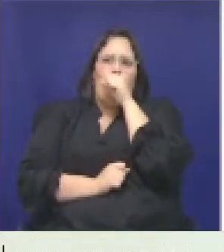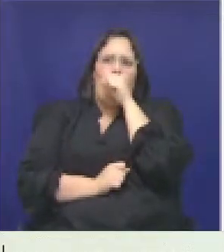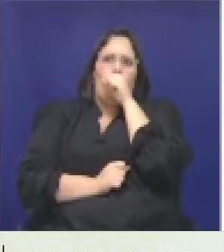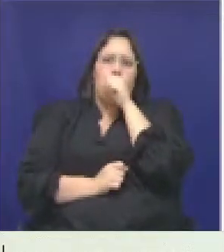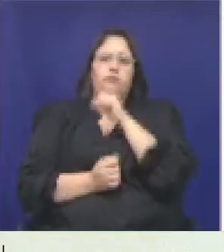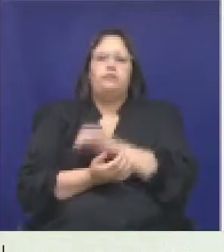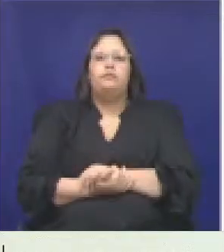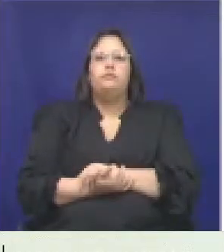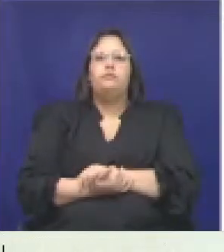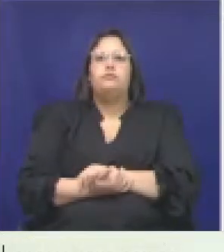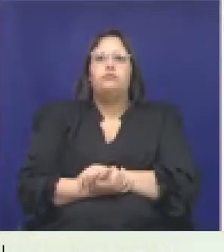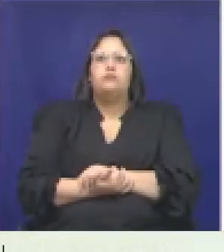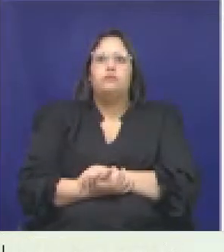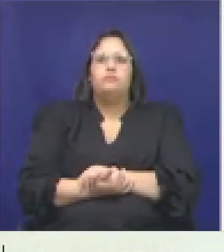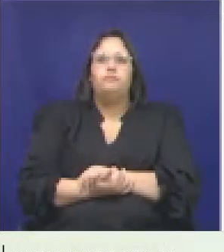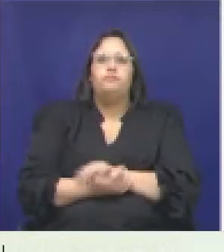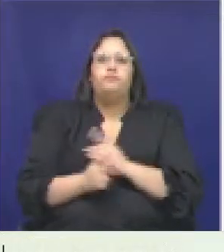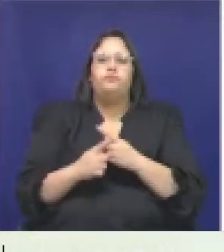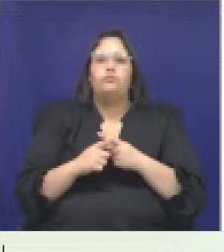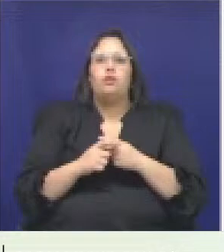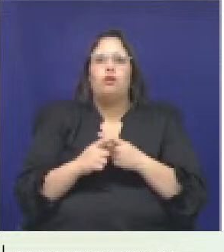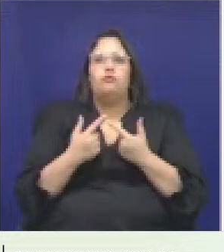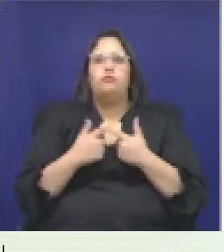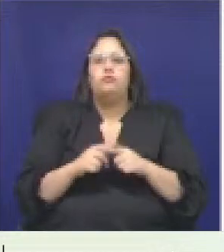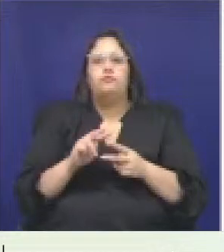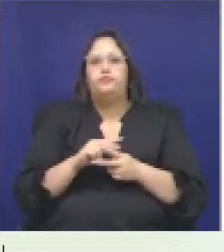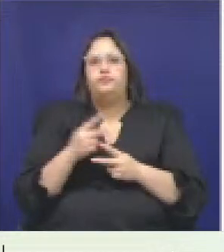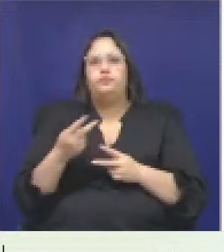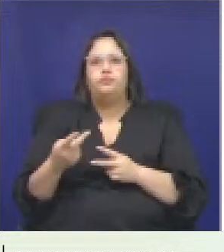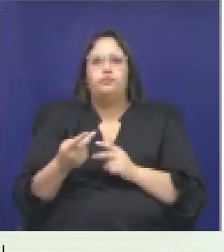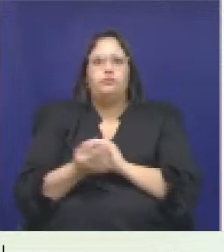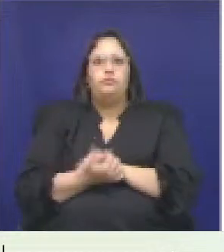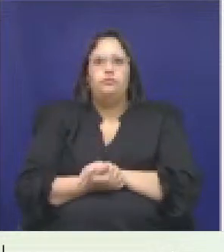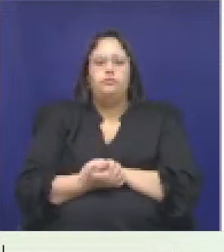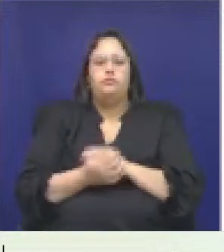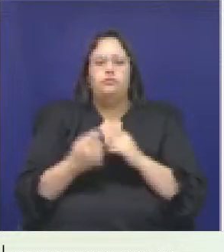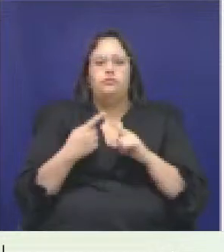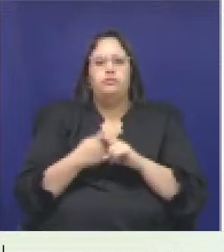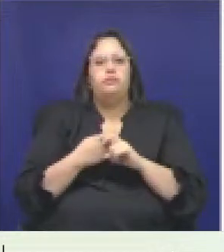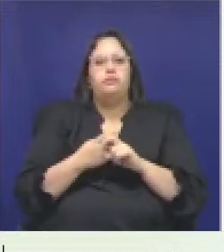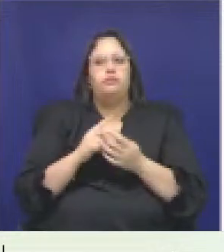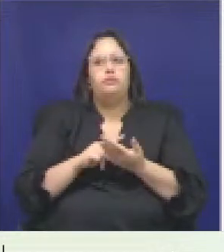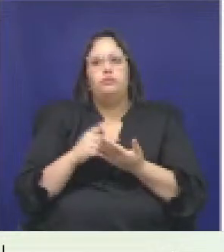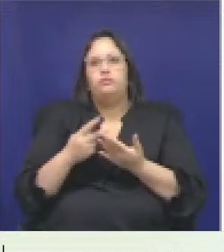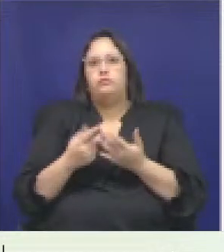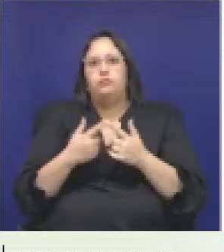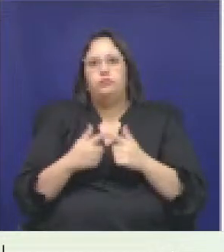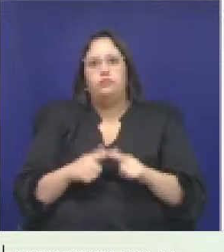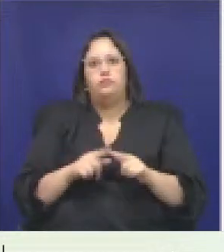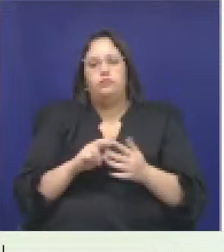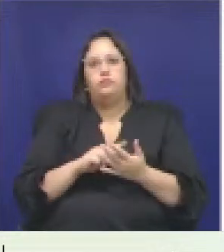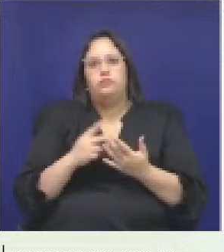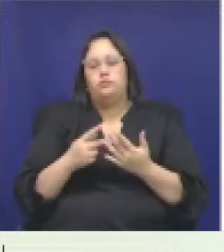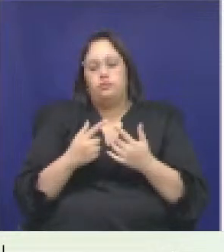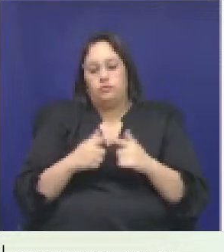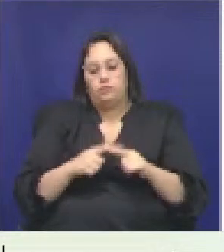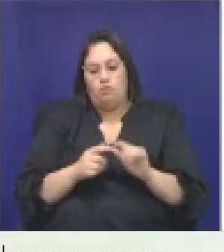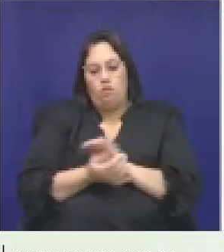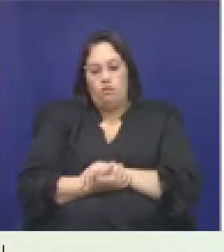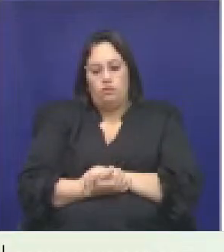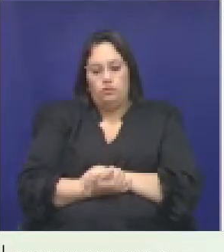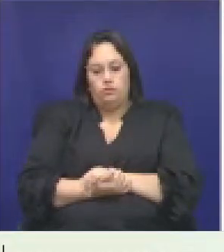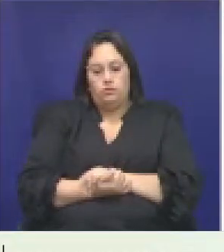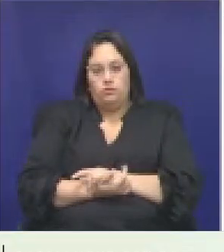Sibulise sihlalo sivumele ukuba sibulise kunyana womgquba umongameli we-July 26